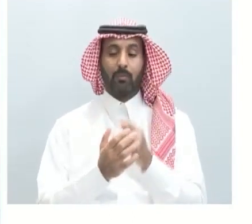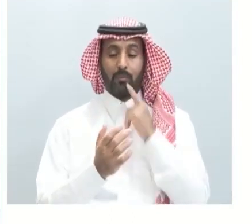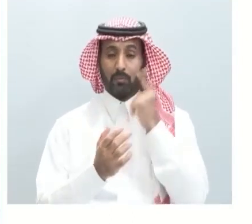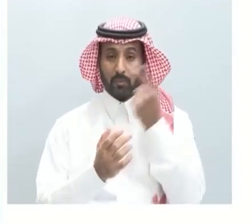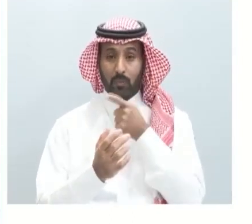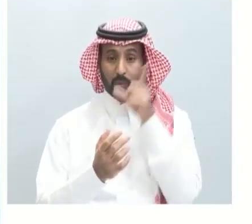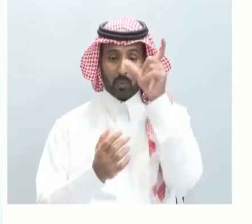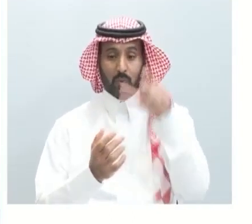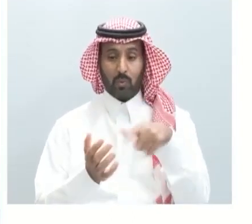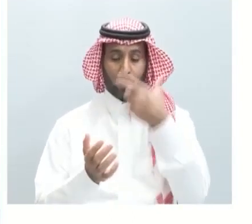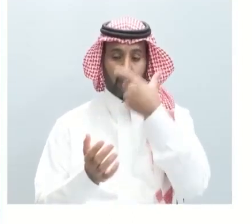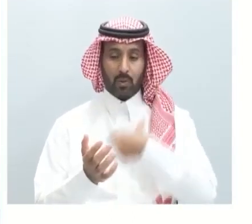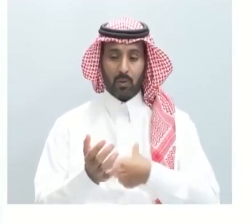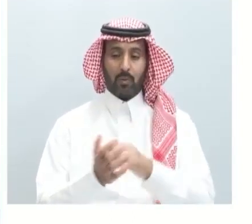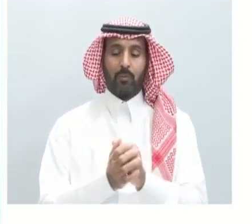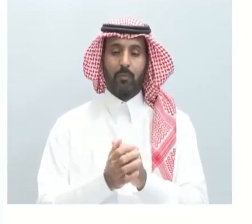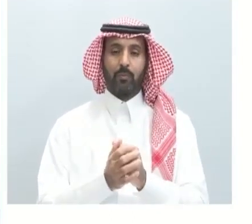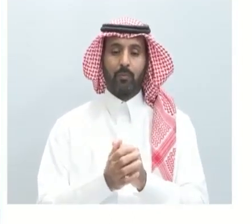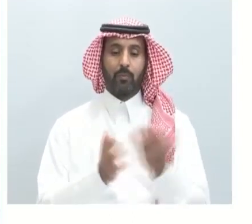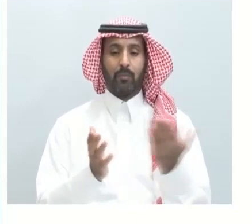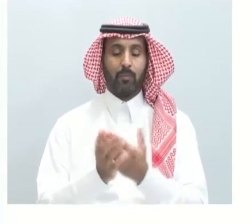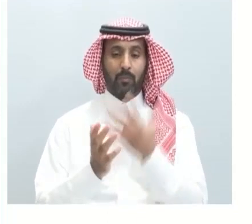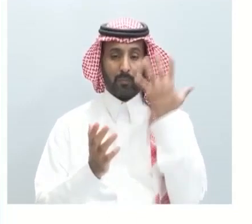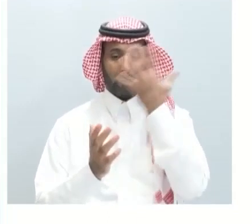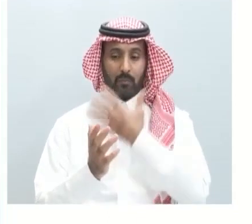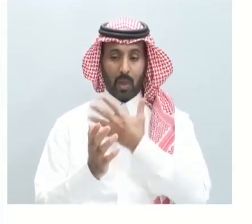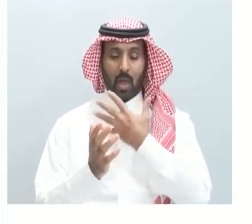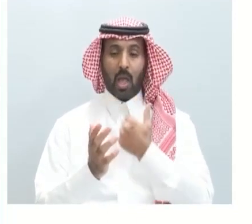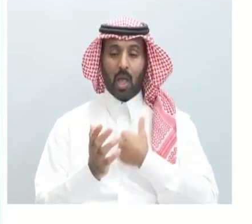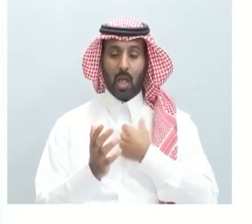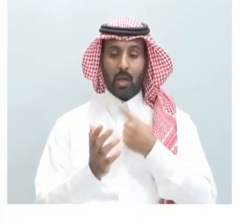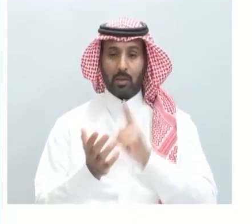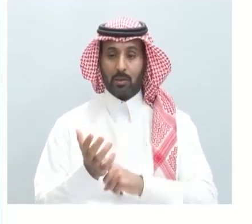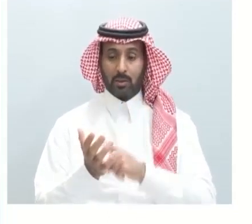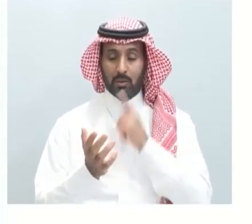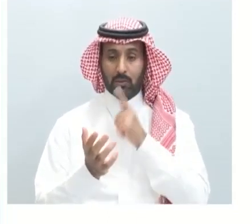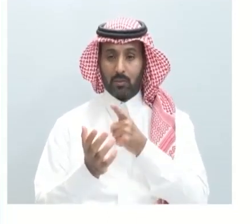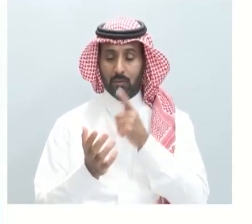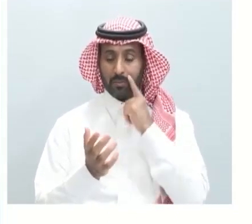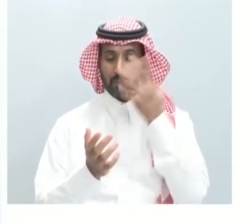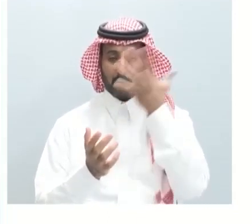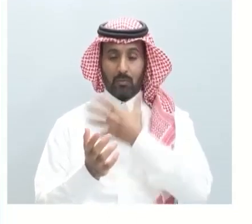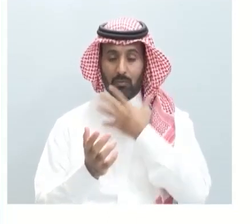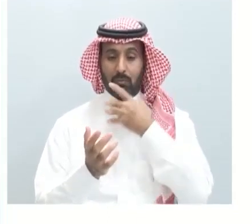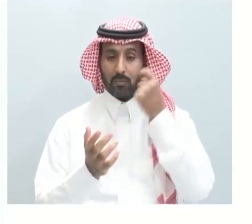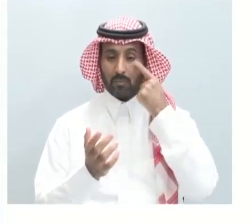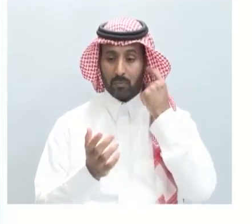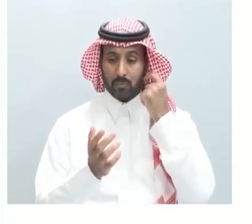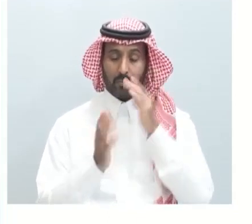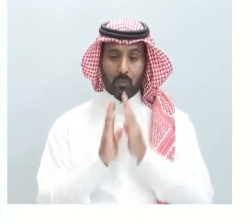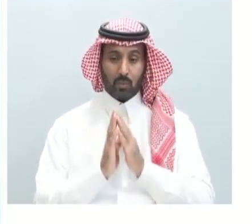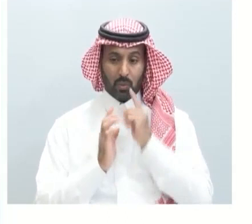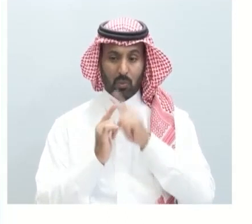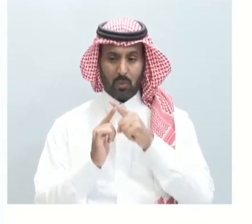your body parts and gestures I I believe that Korean customs and gestures show that the Korean